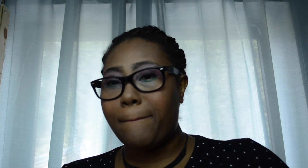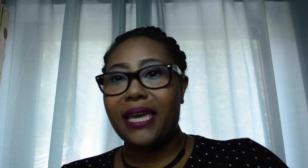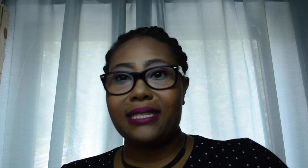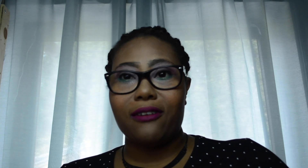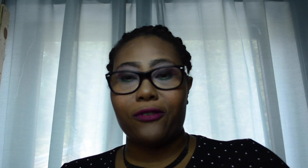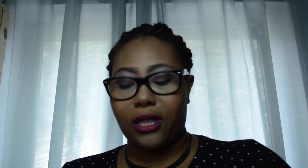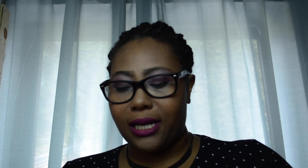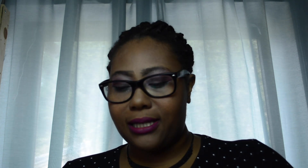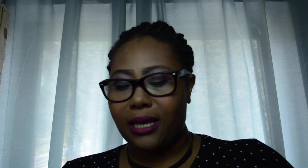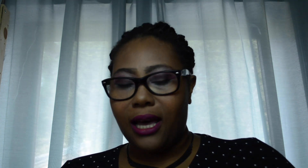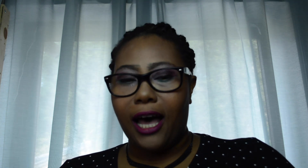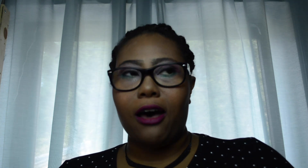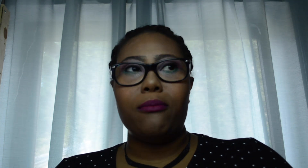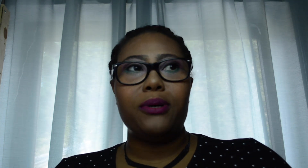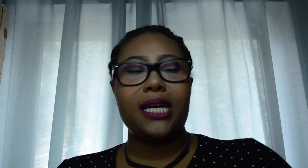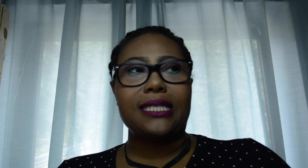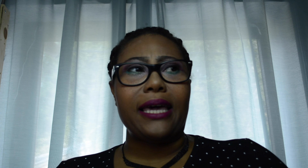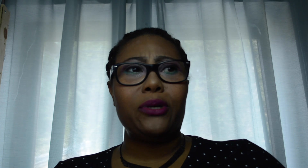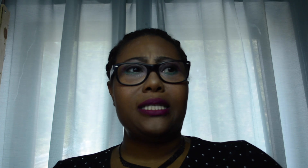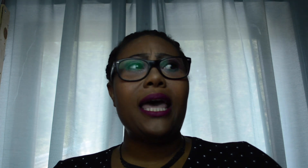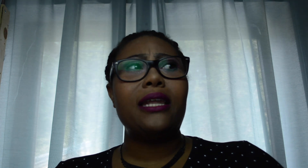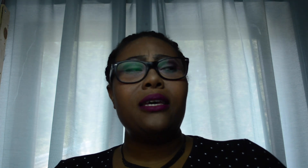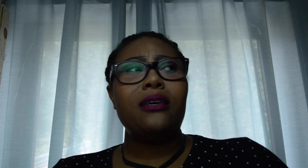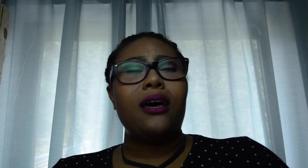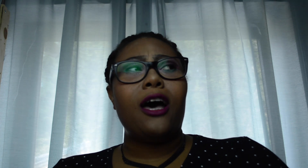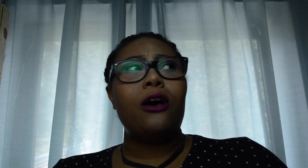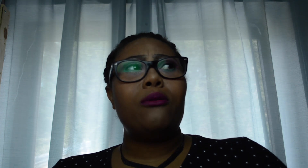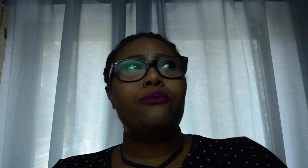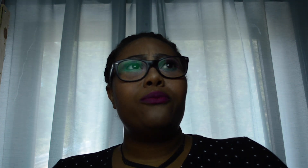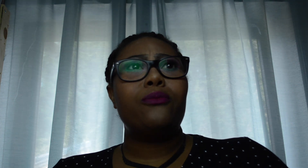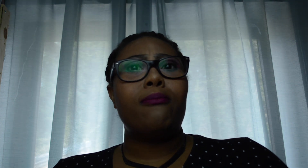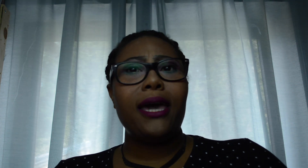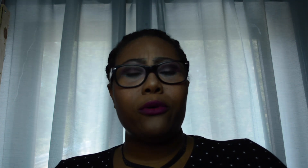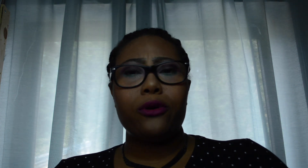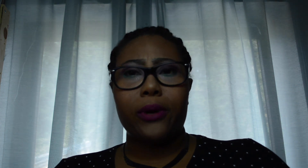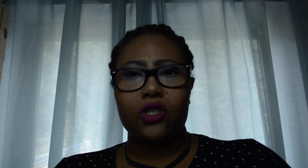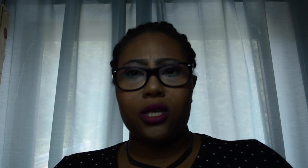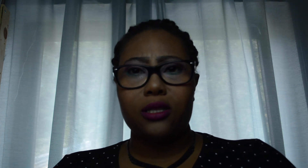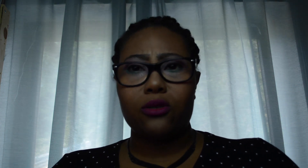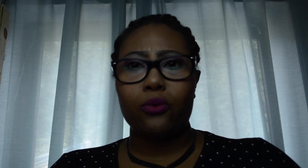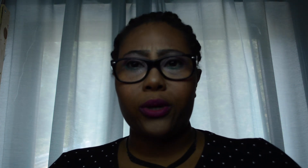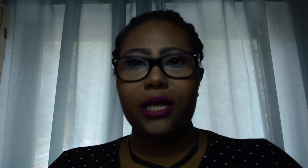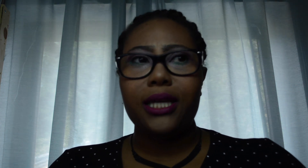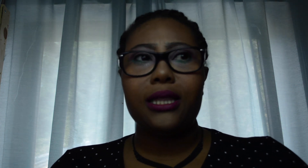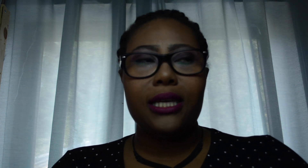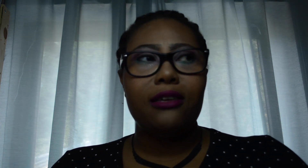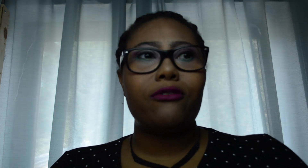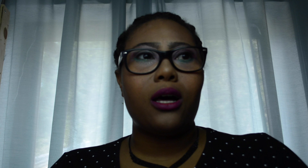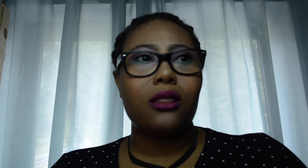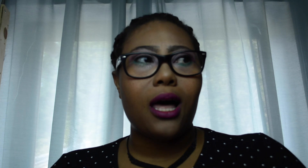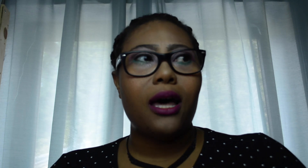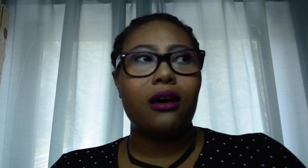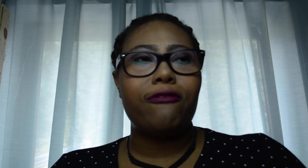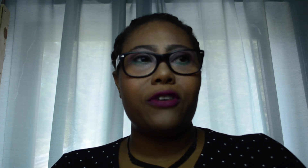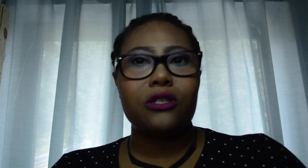were amazing for this. Because like we said, microaggressions really leave